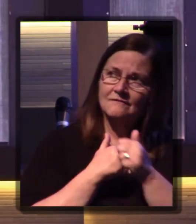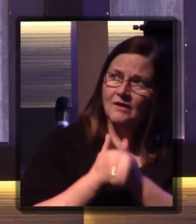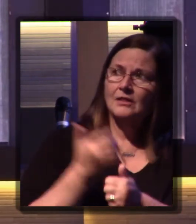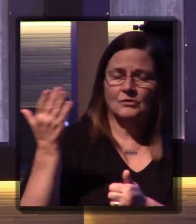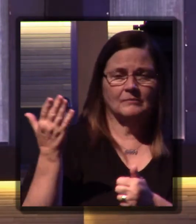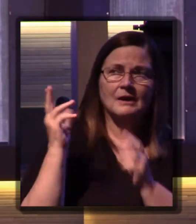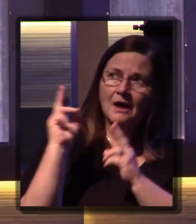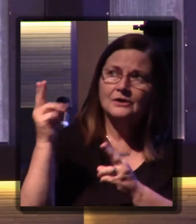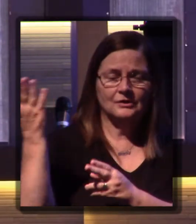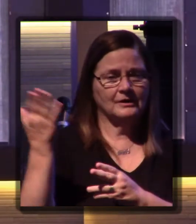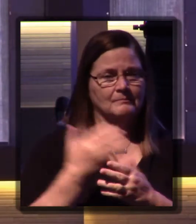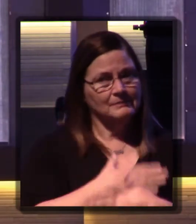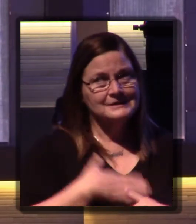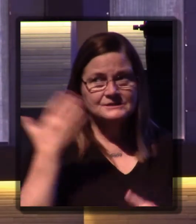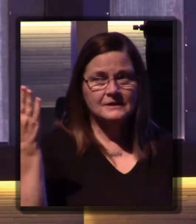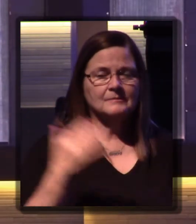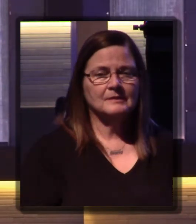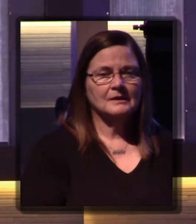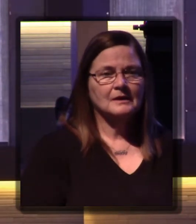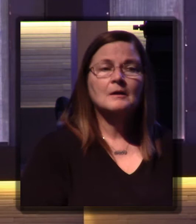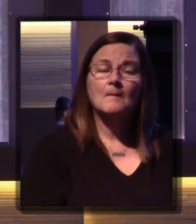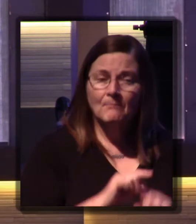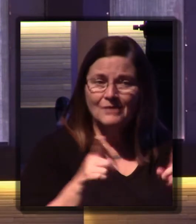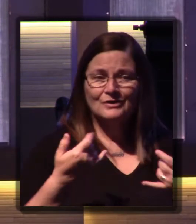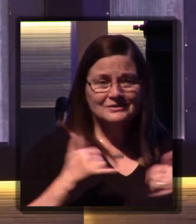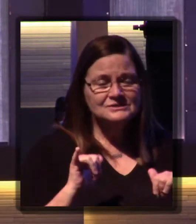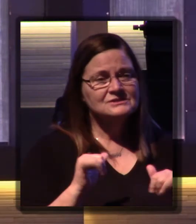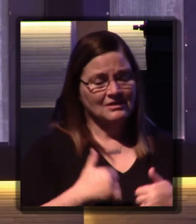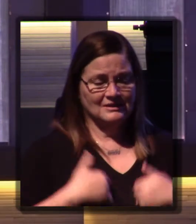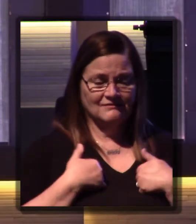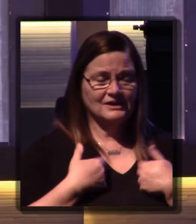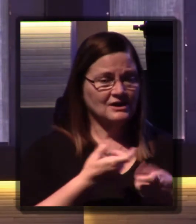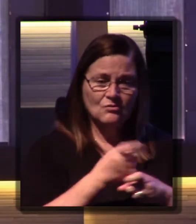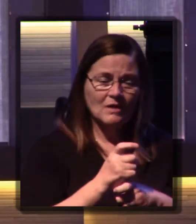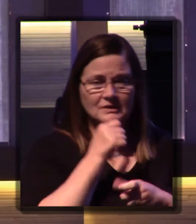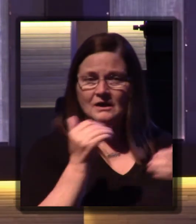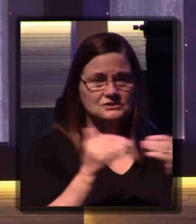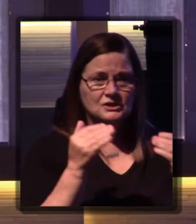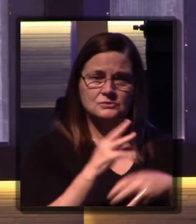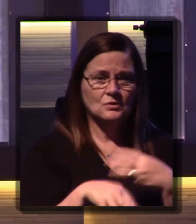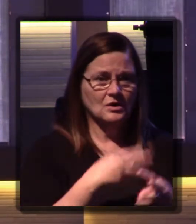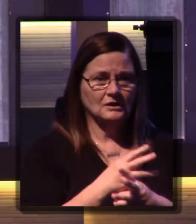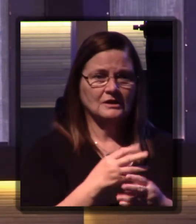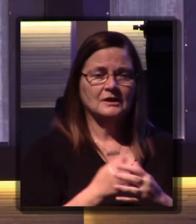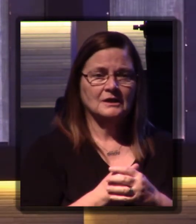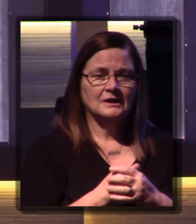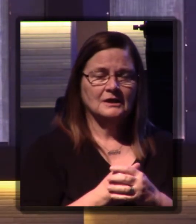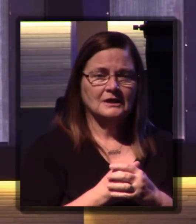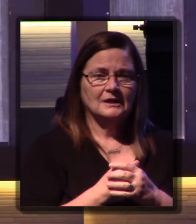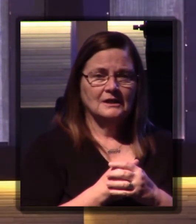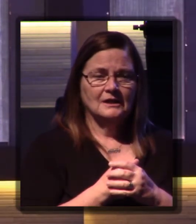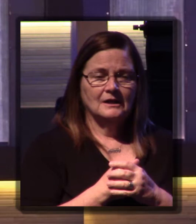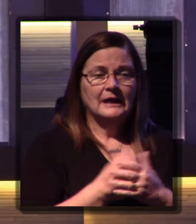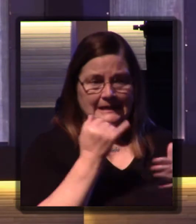trying to walk in a way that honors him and pleases him and yet are still living in a corrupt and unjust world. And he says